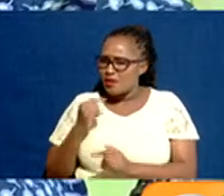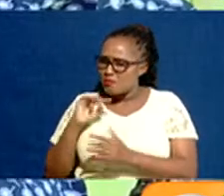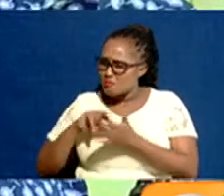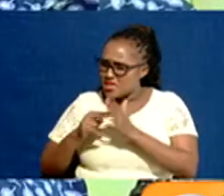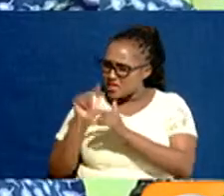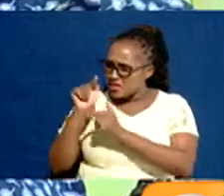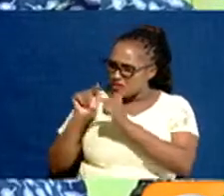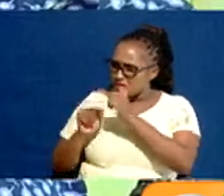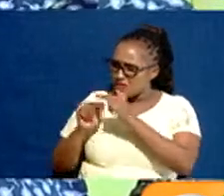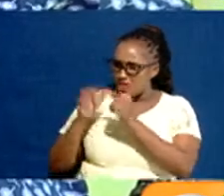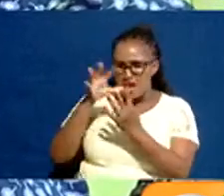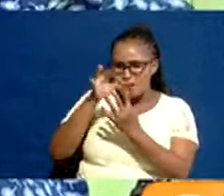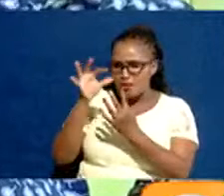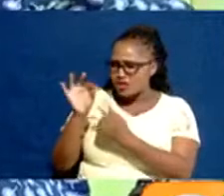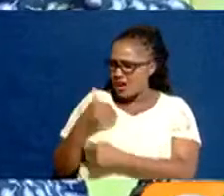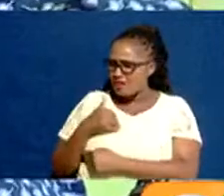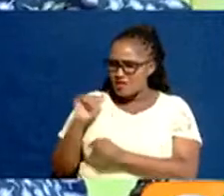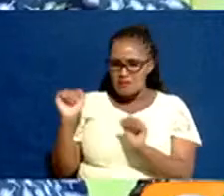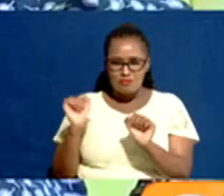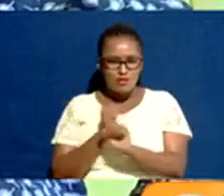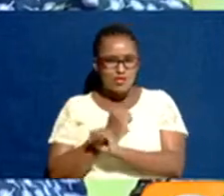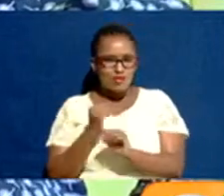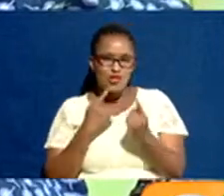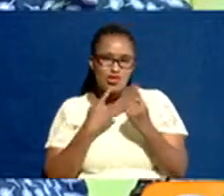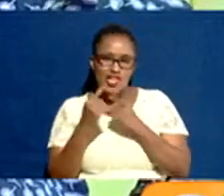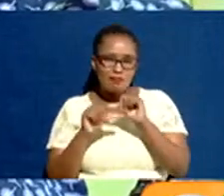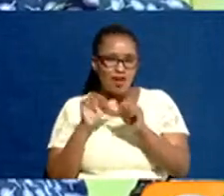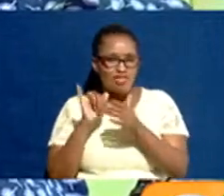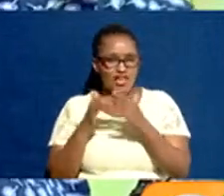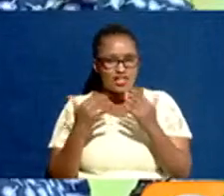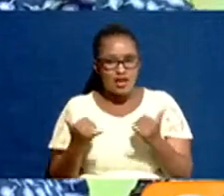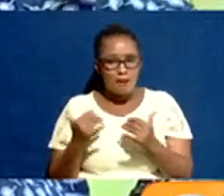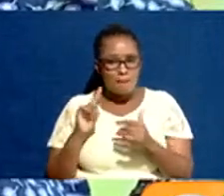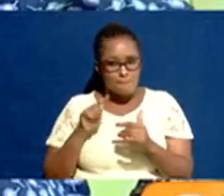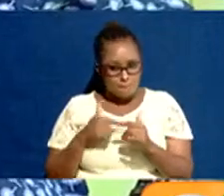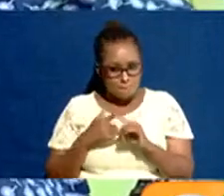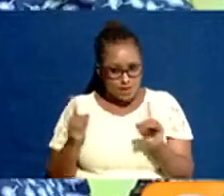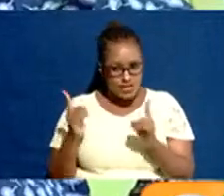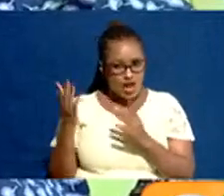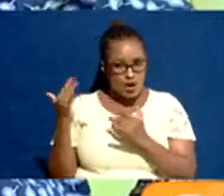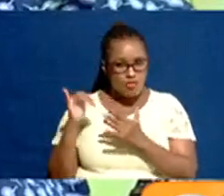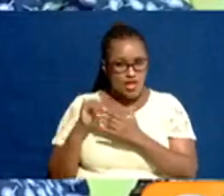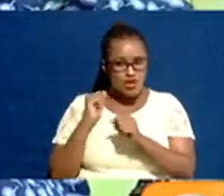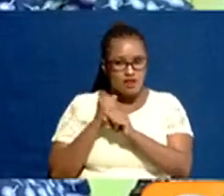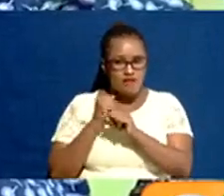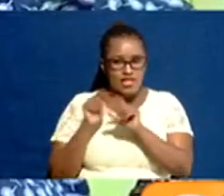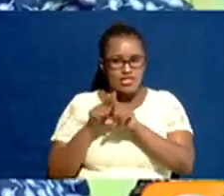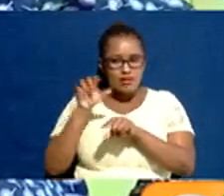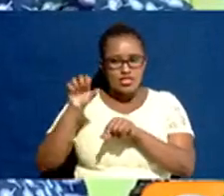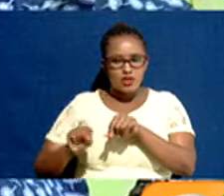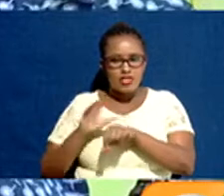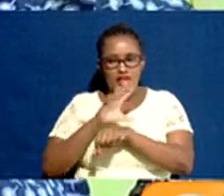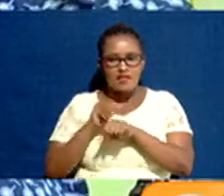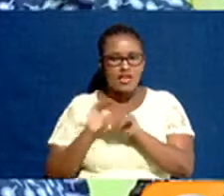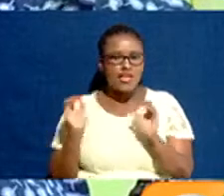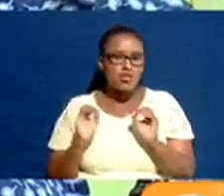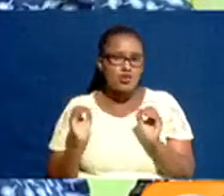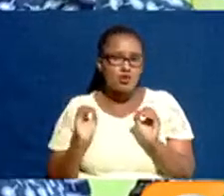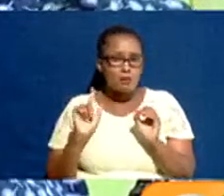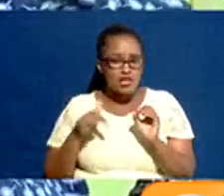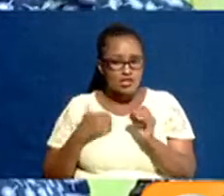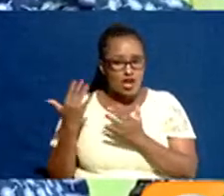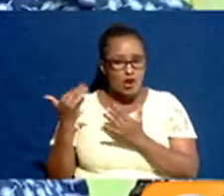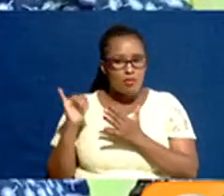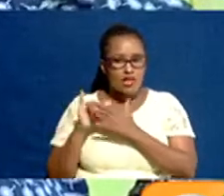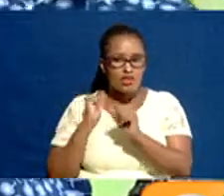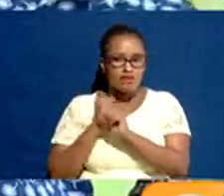table? I can't say at this stage. I am hoping we'll not get a South African state where we have to ration. Okay. I hope we'll